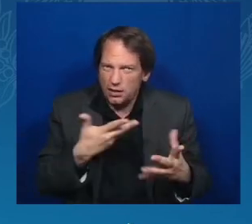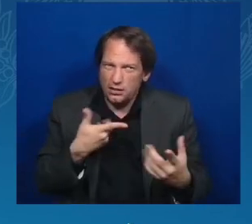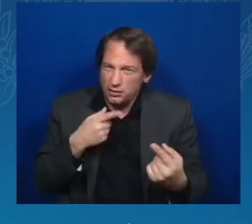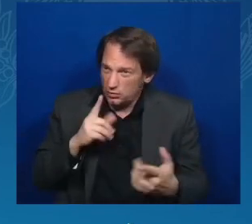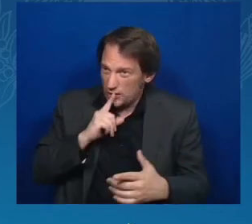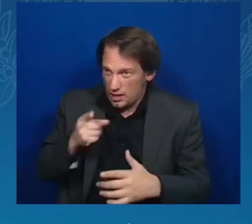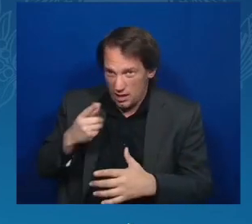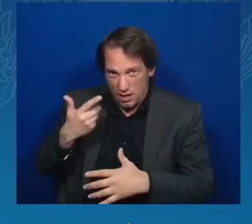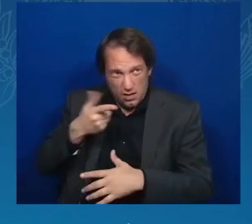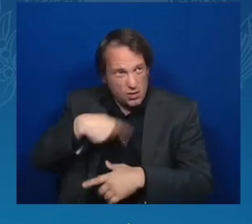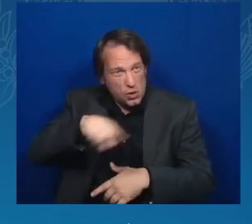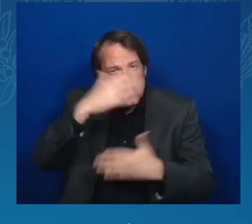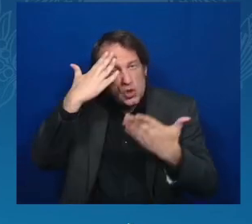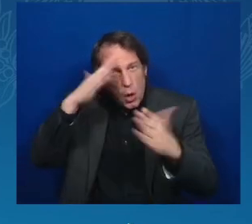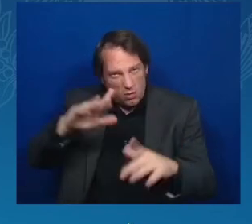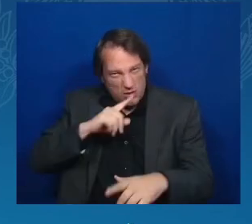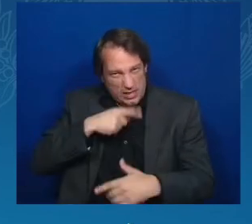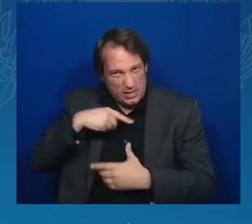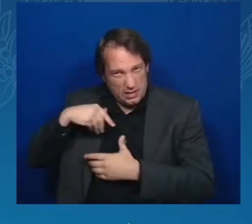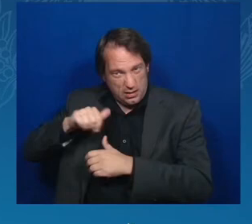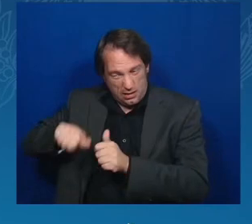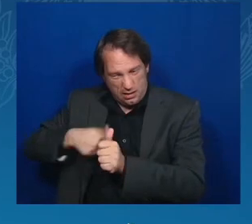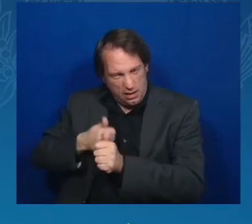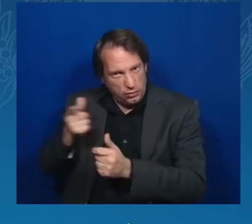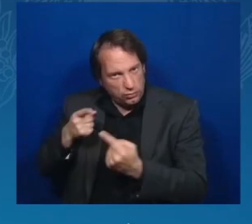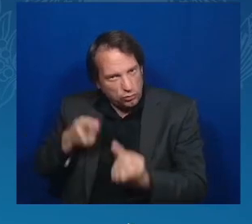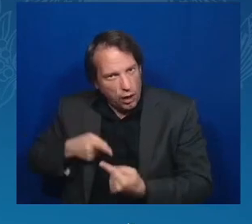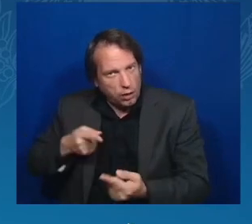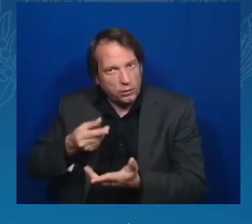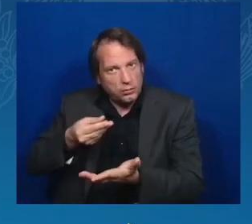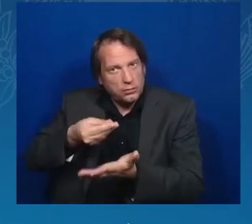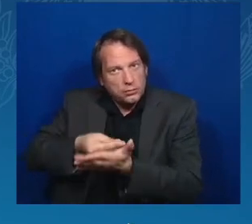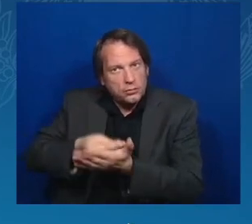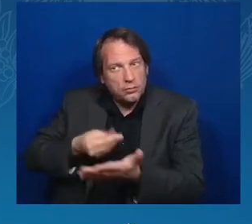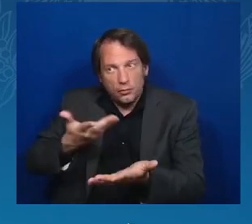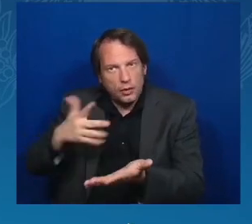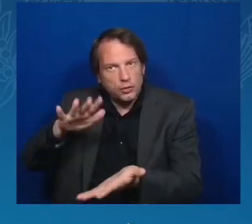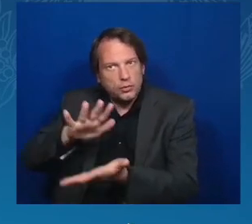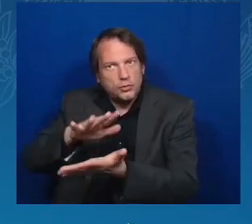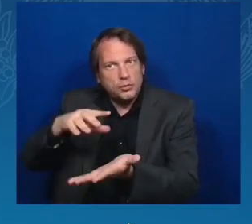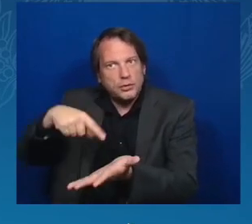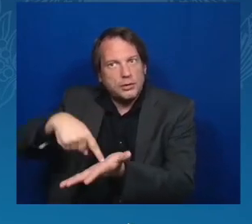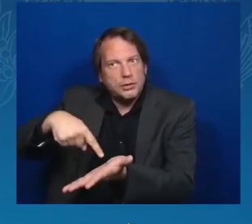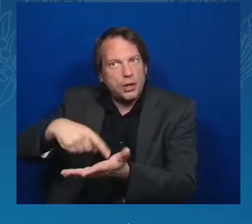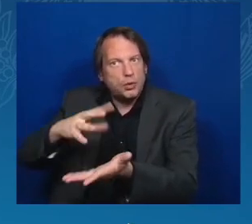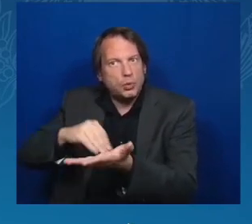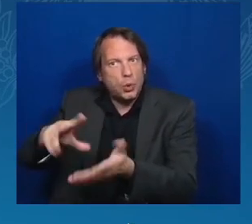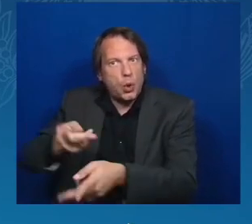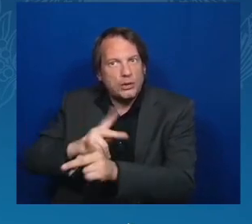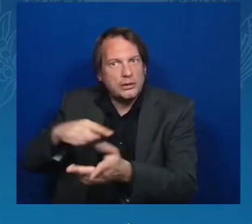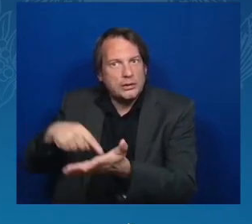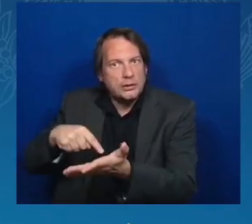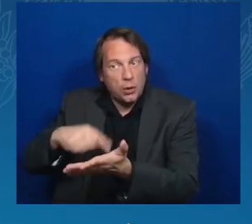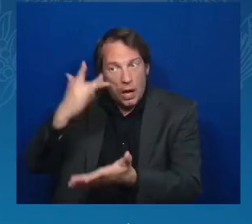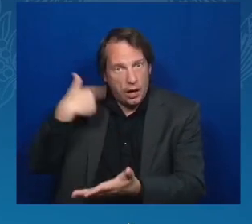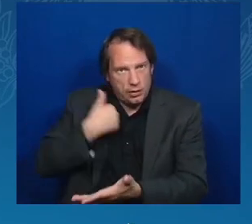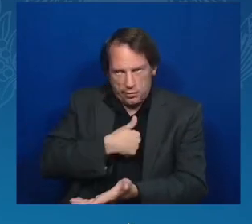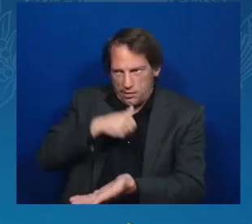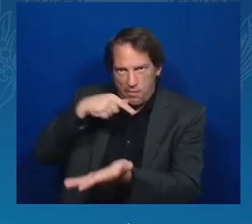but so many of them nonetheless will choose to stay in these important roles because it is a calling for